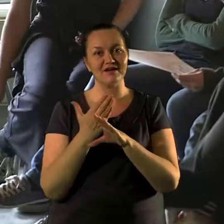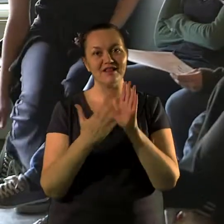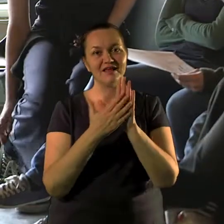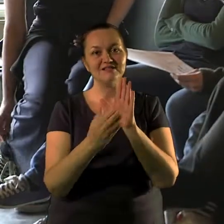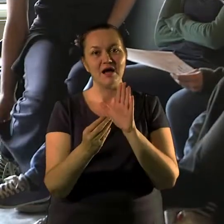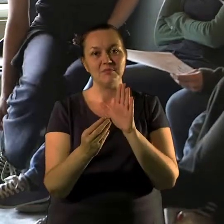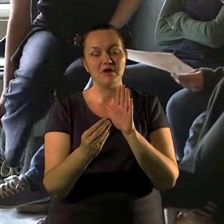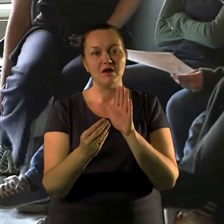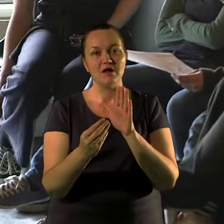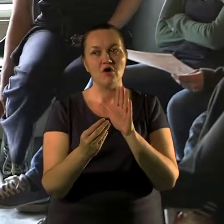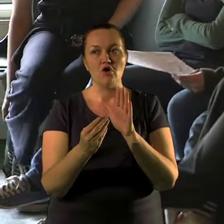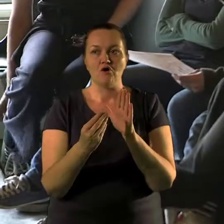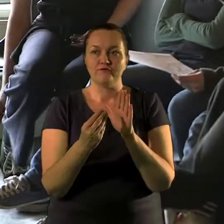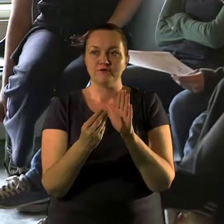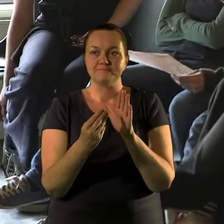things that